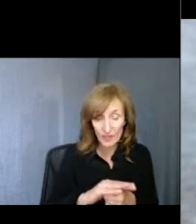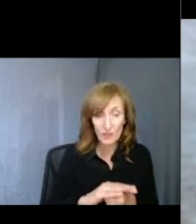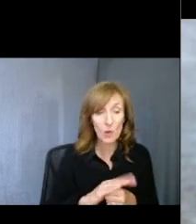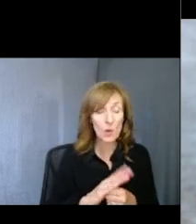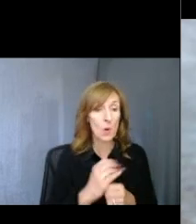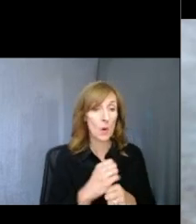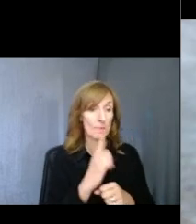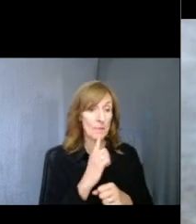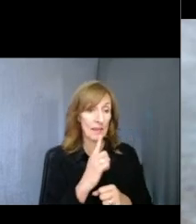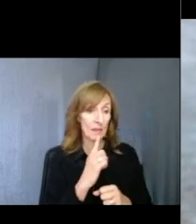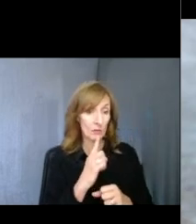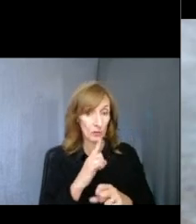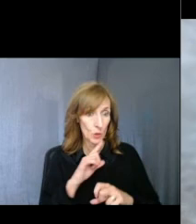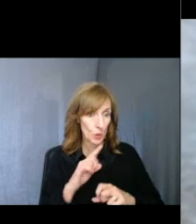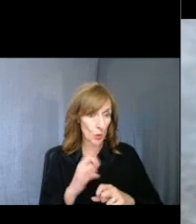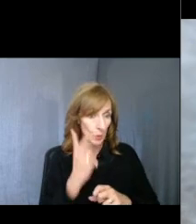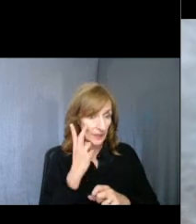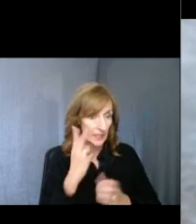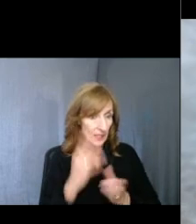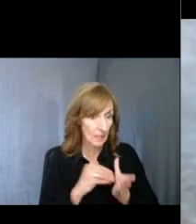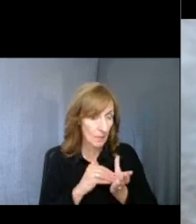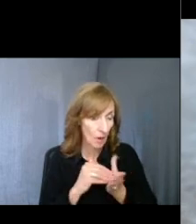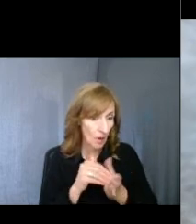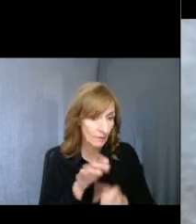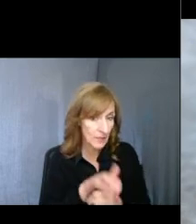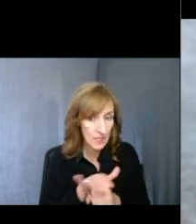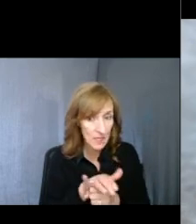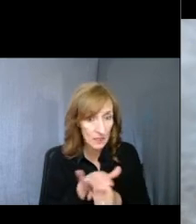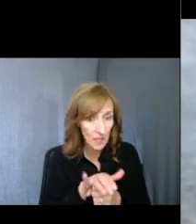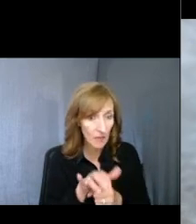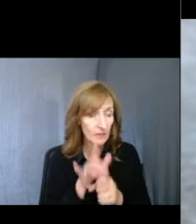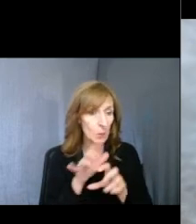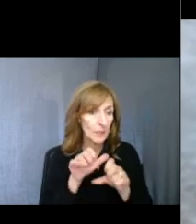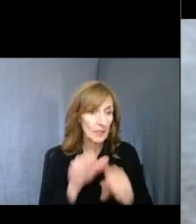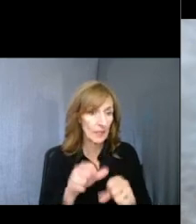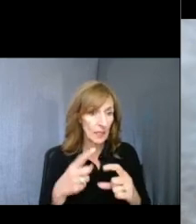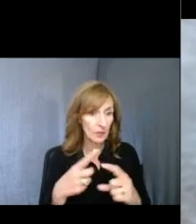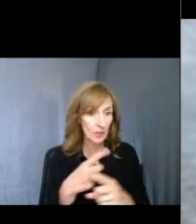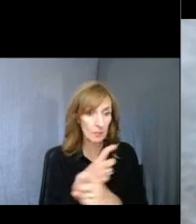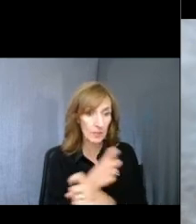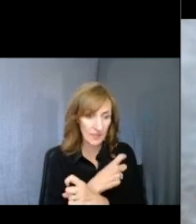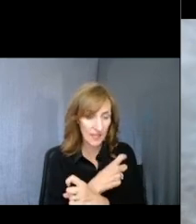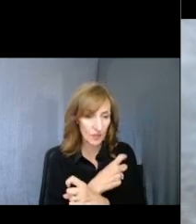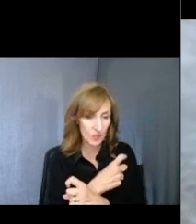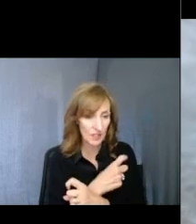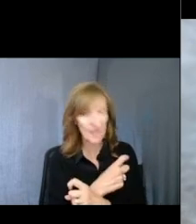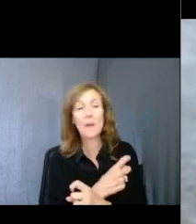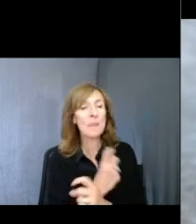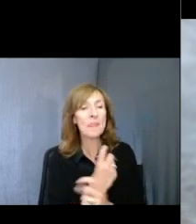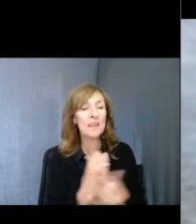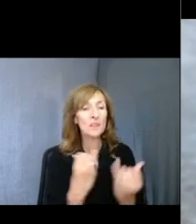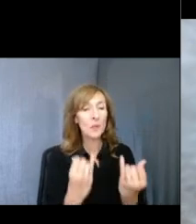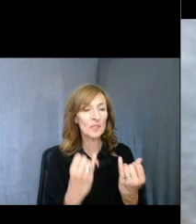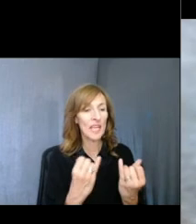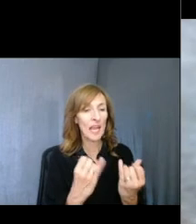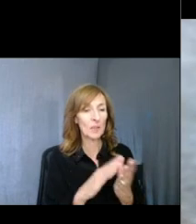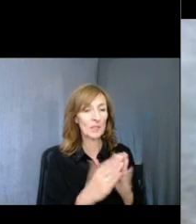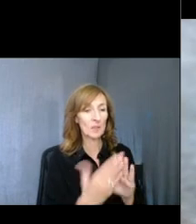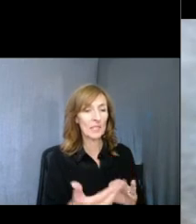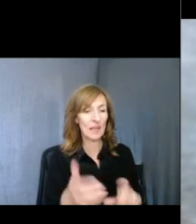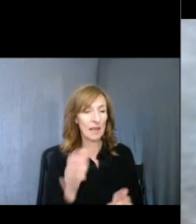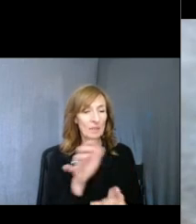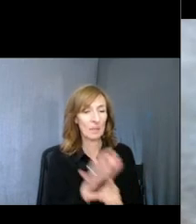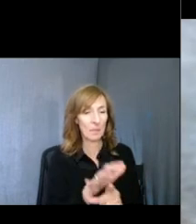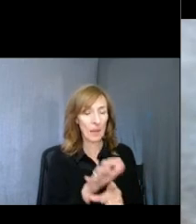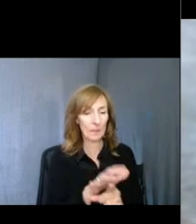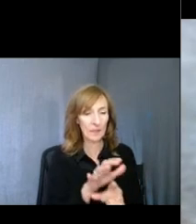complications of disease. And so one of the other things that we've studied is what's become very popular is giving gabapentin in